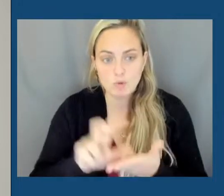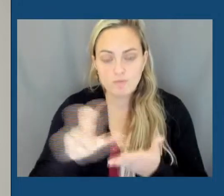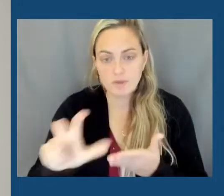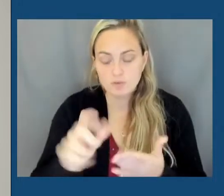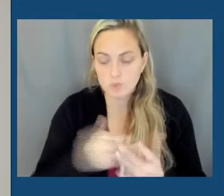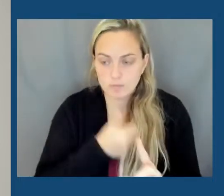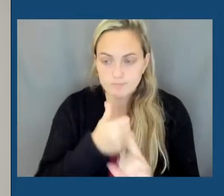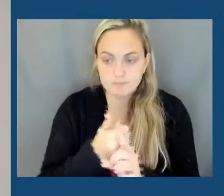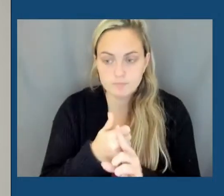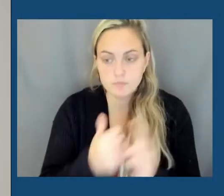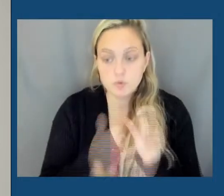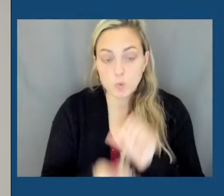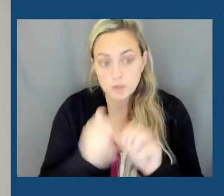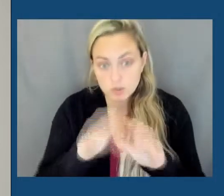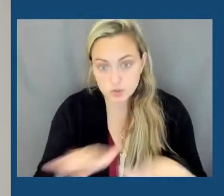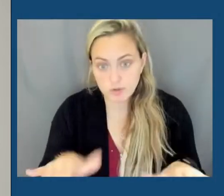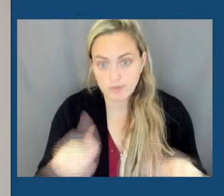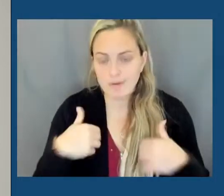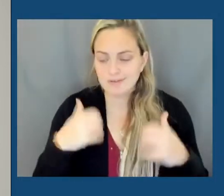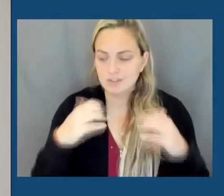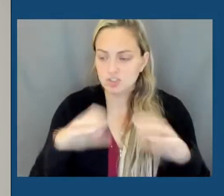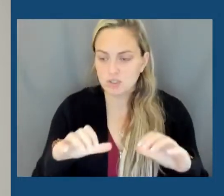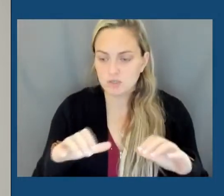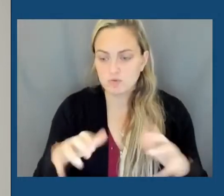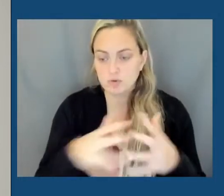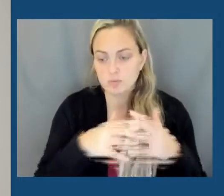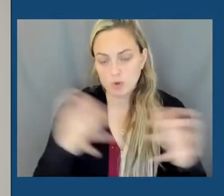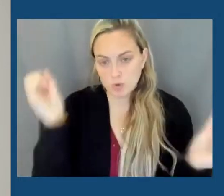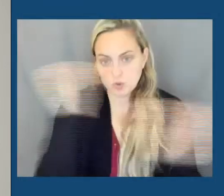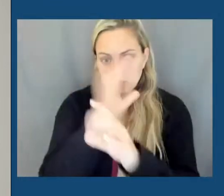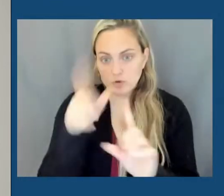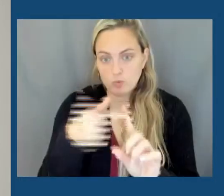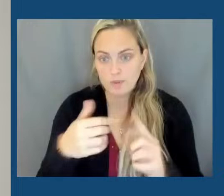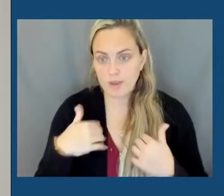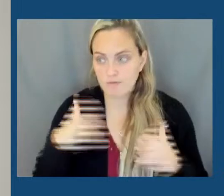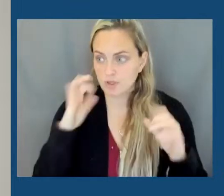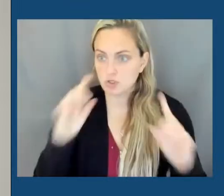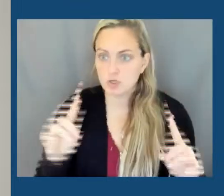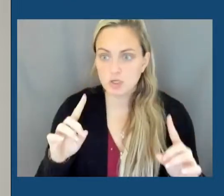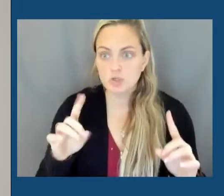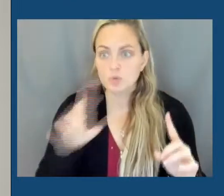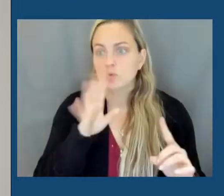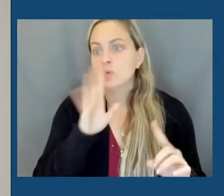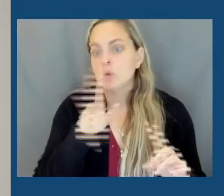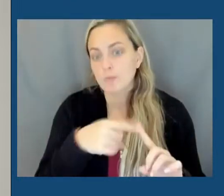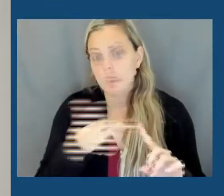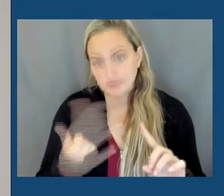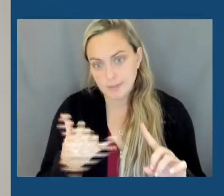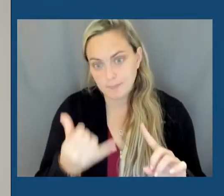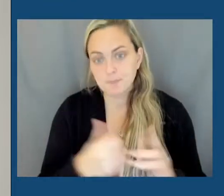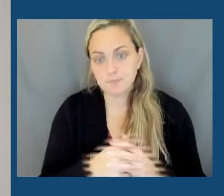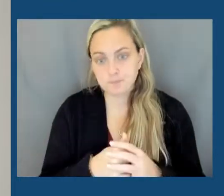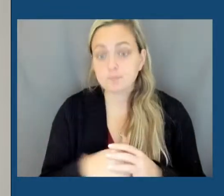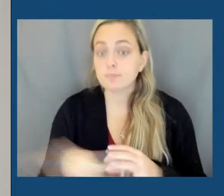so every child has a shot at the American dream when they get the education we're going to be talking about here today, and